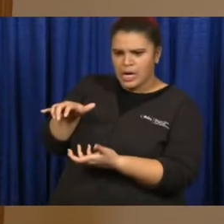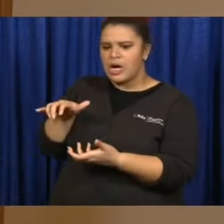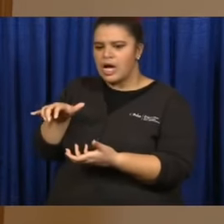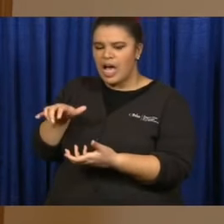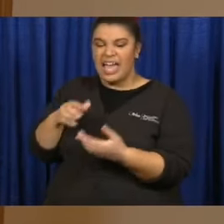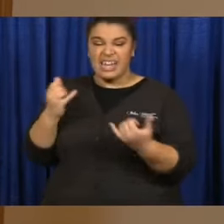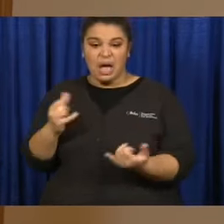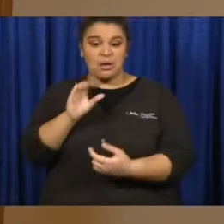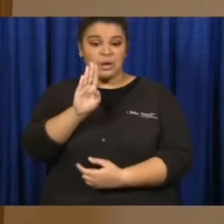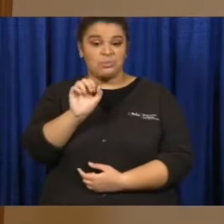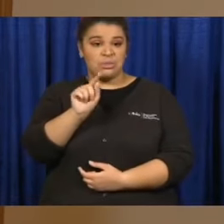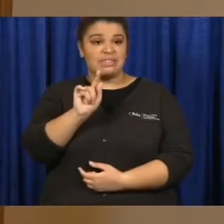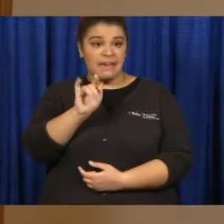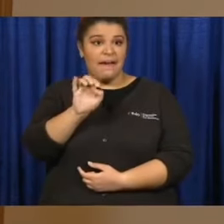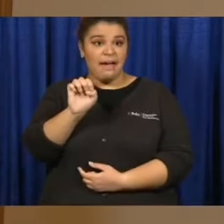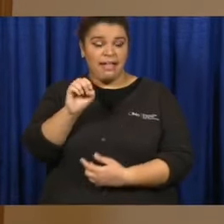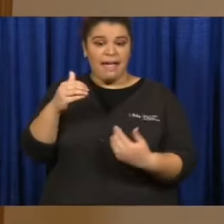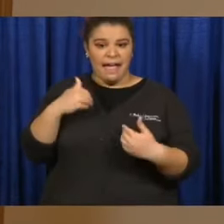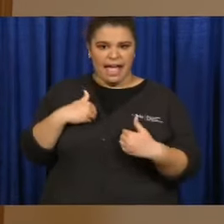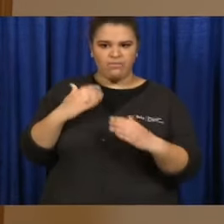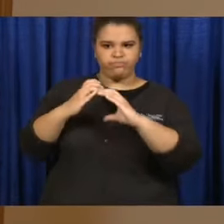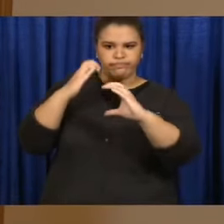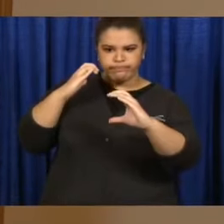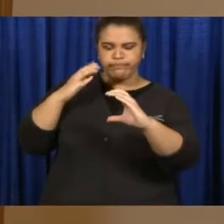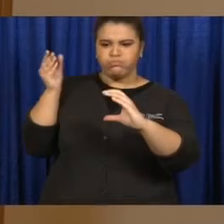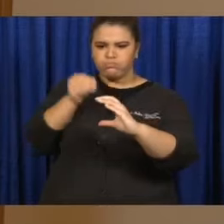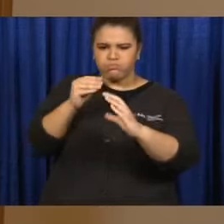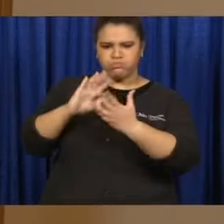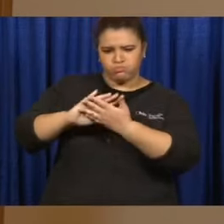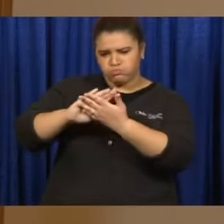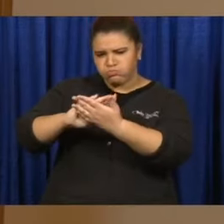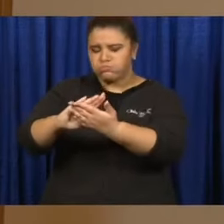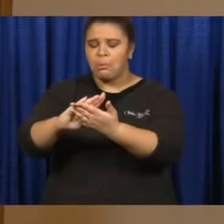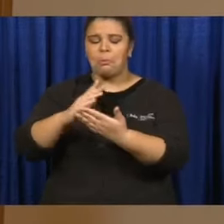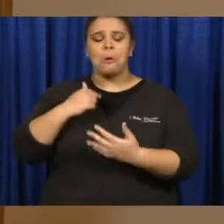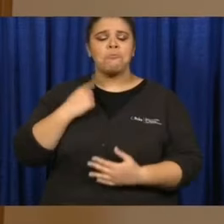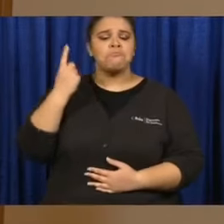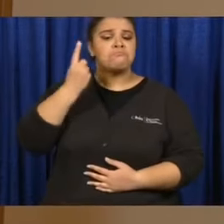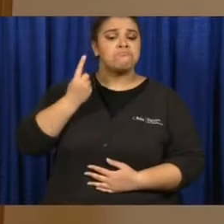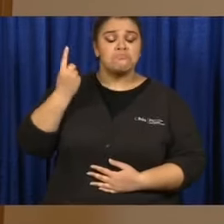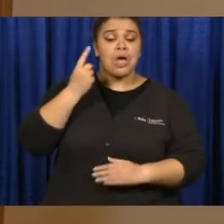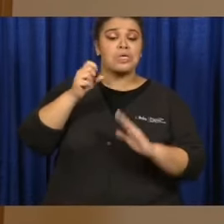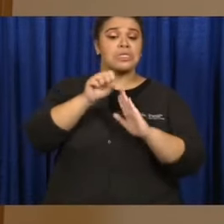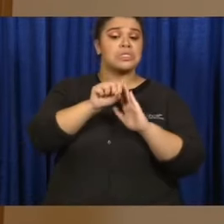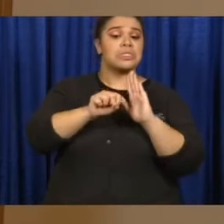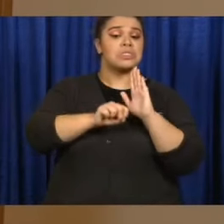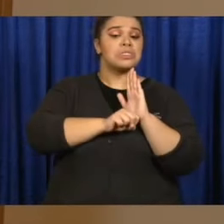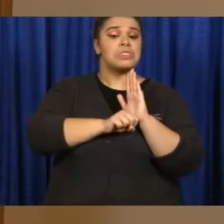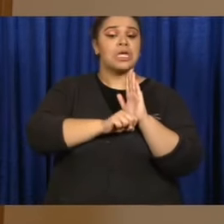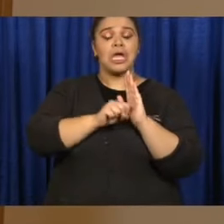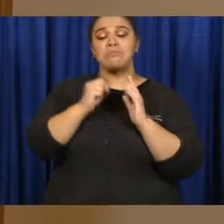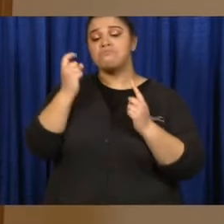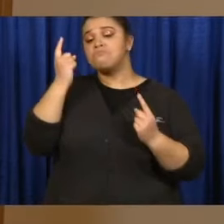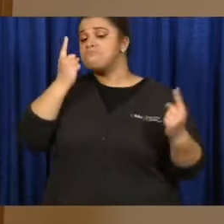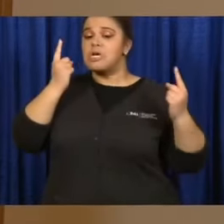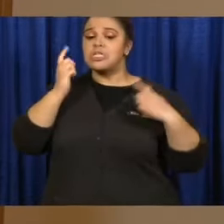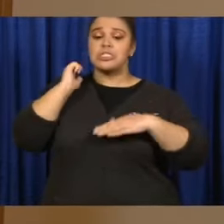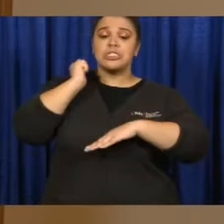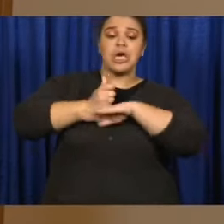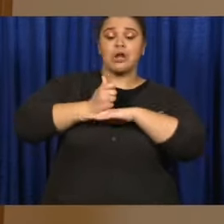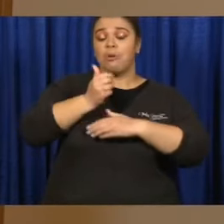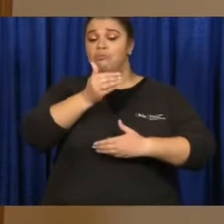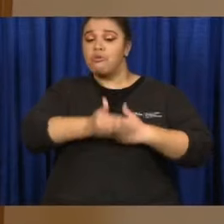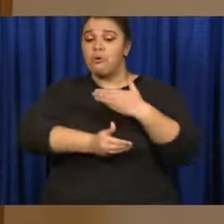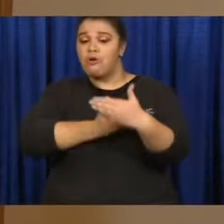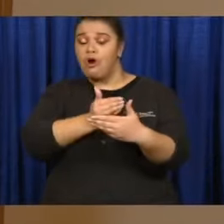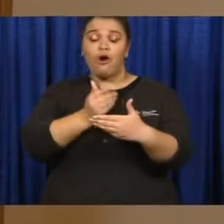that equipment, has the state given any idea to maybe a statewide protocol on medical workers,